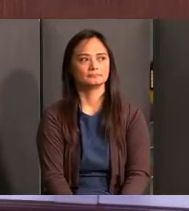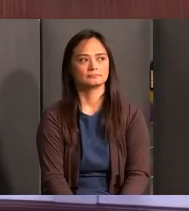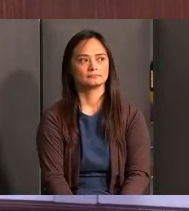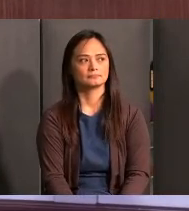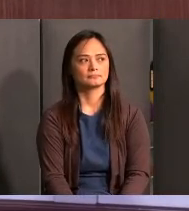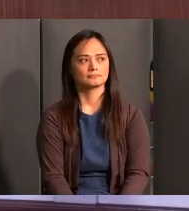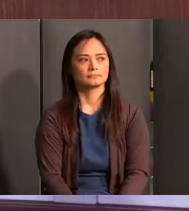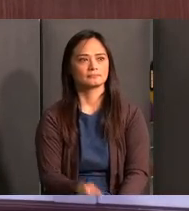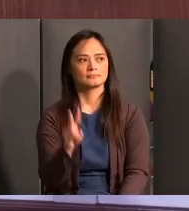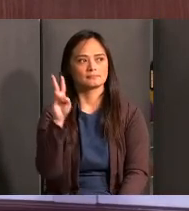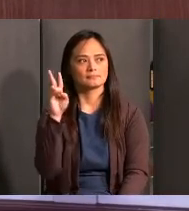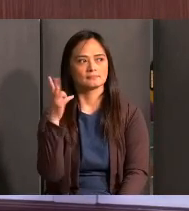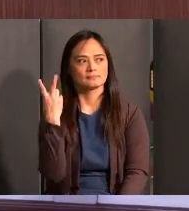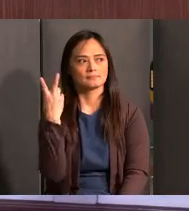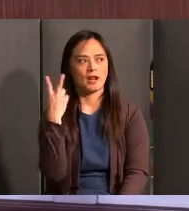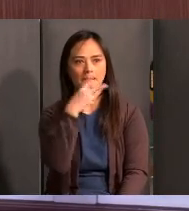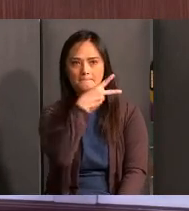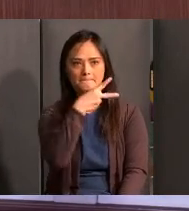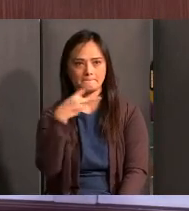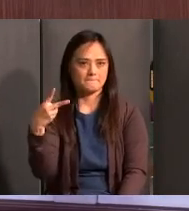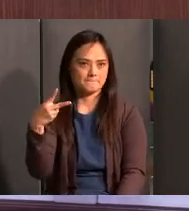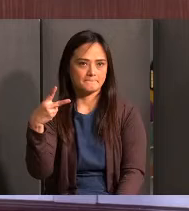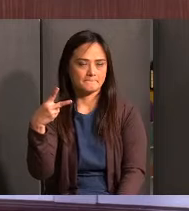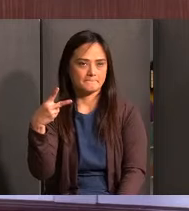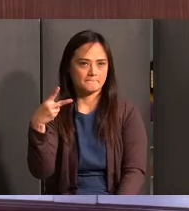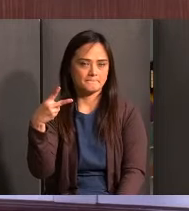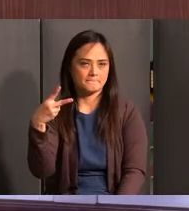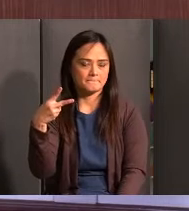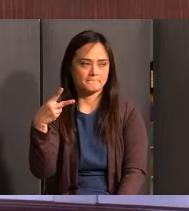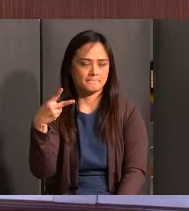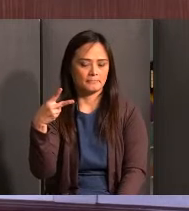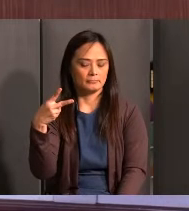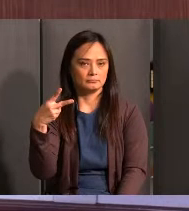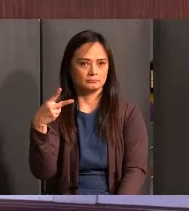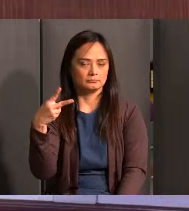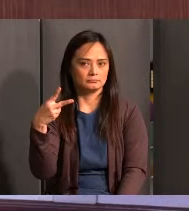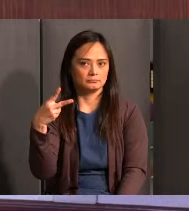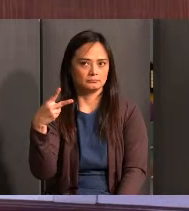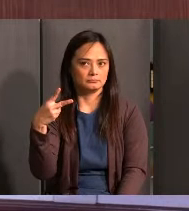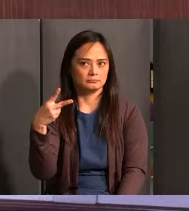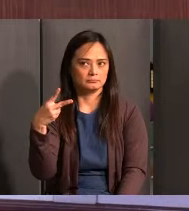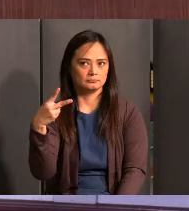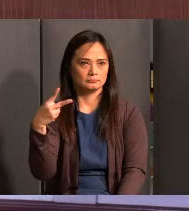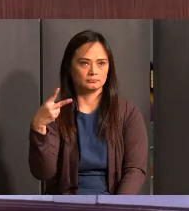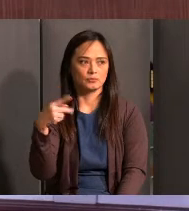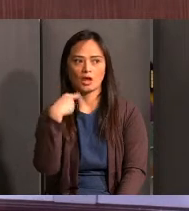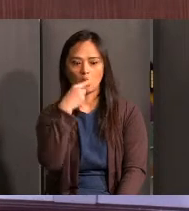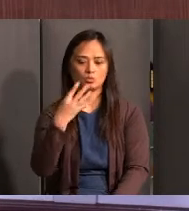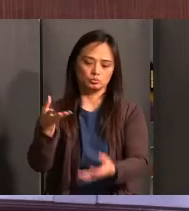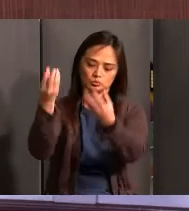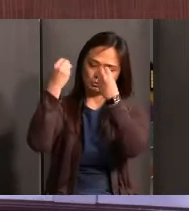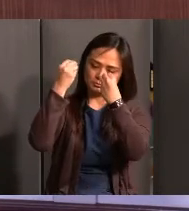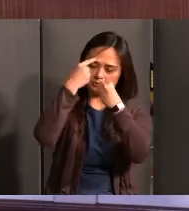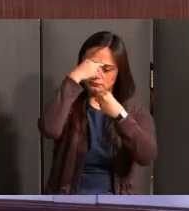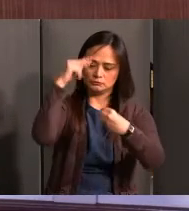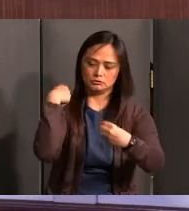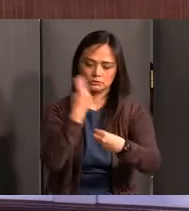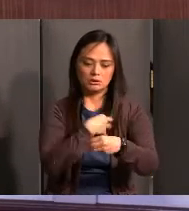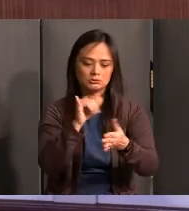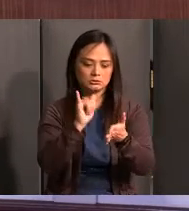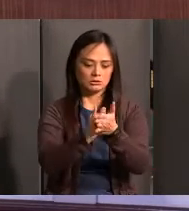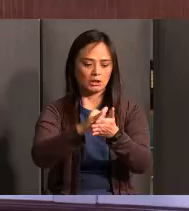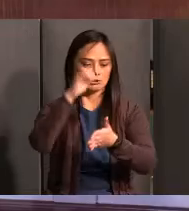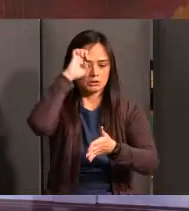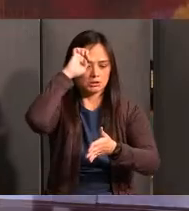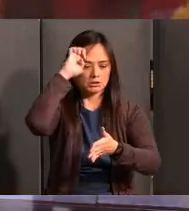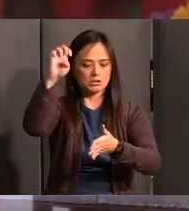Doon sa binasa nating talata kanina, ano nakalagay? No? Ang sabi, who gave Himself for us that